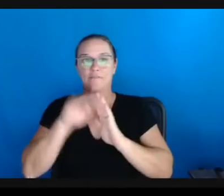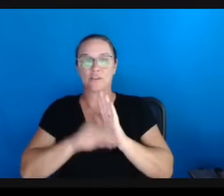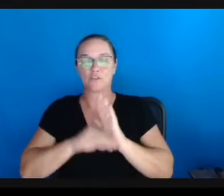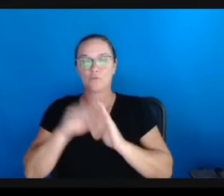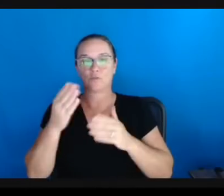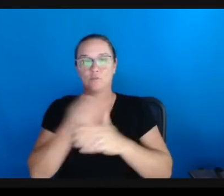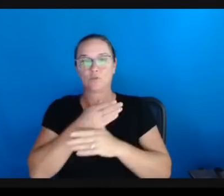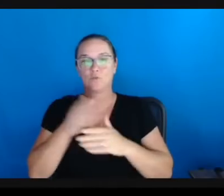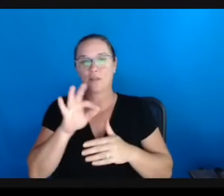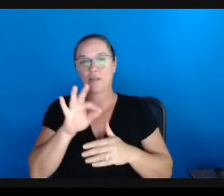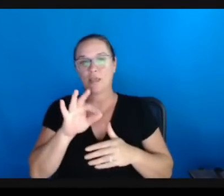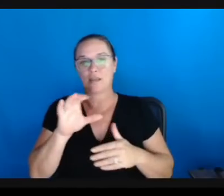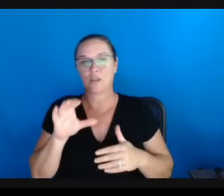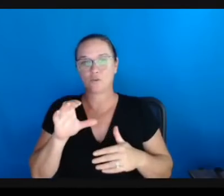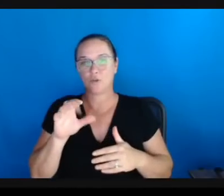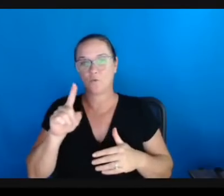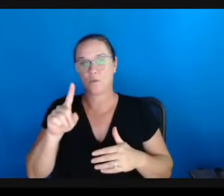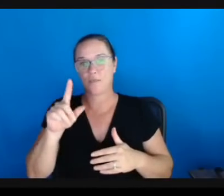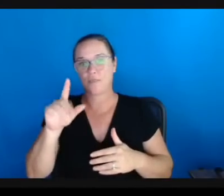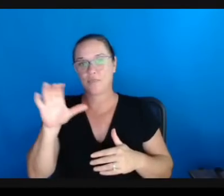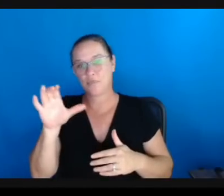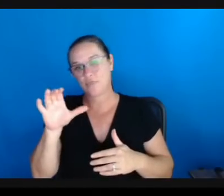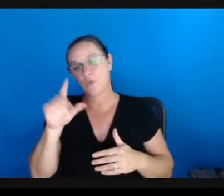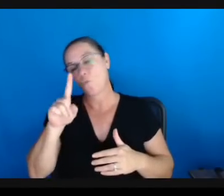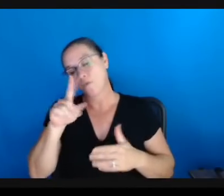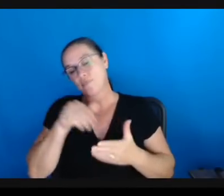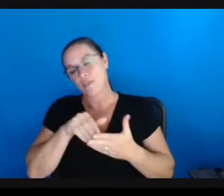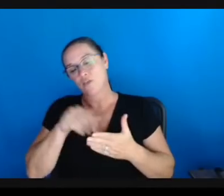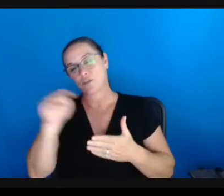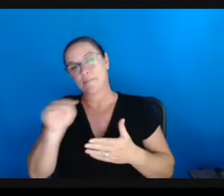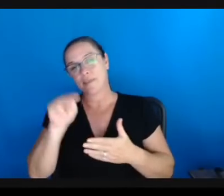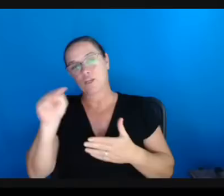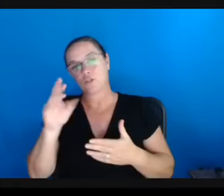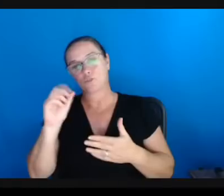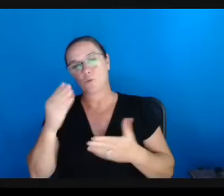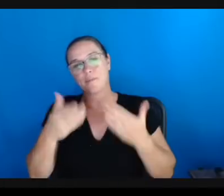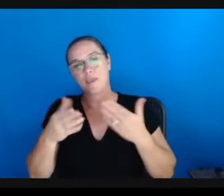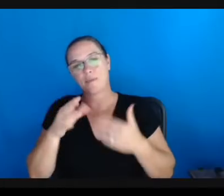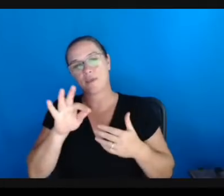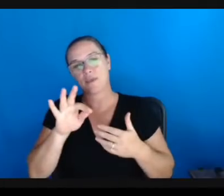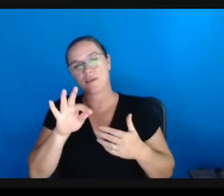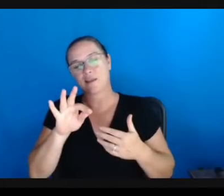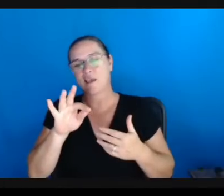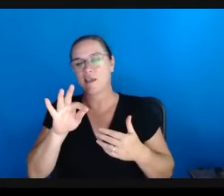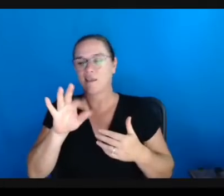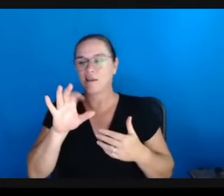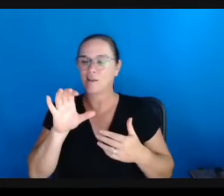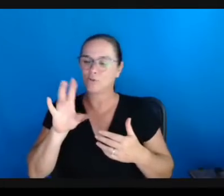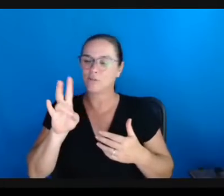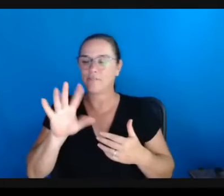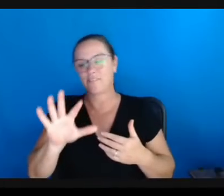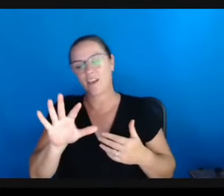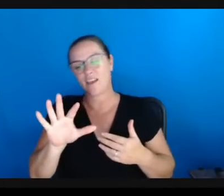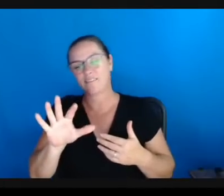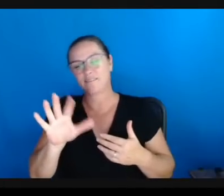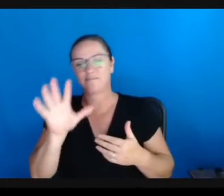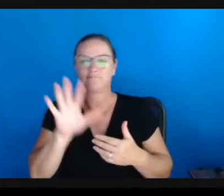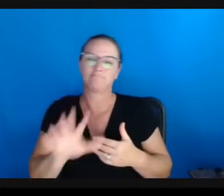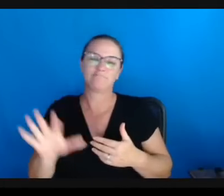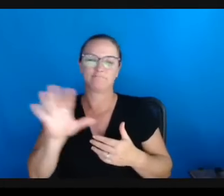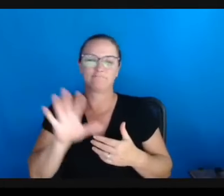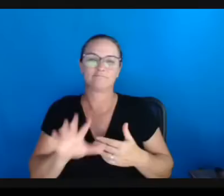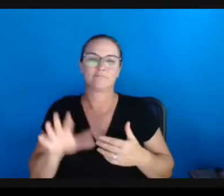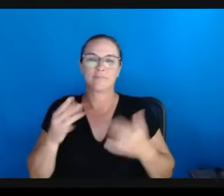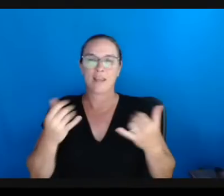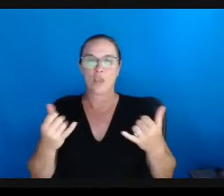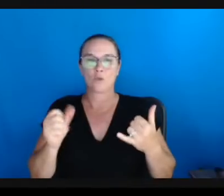and 1,000 meters above sea level. So I'd say we're probably in a range of 975, 980 now is my calculation. So just